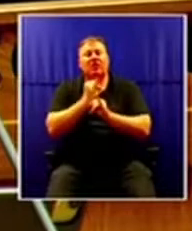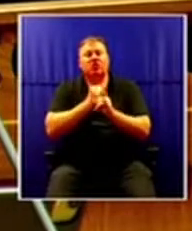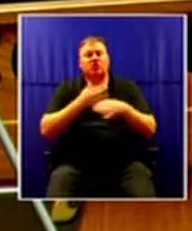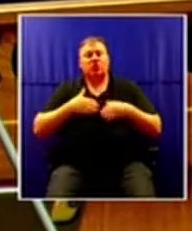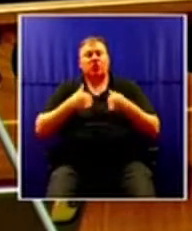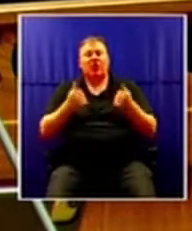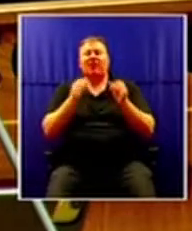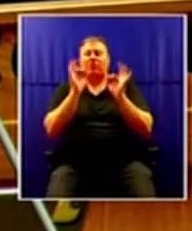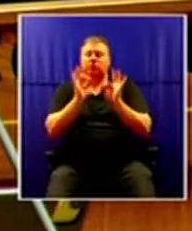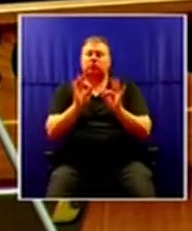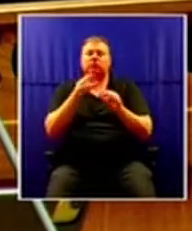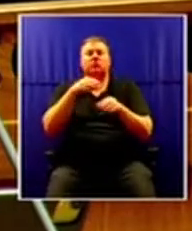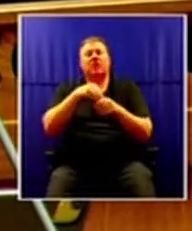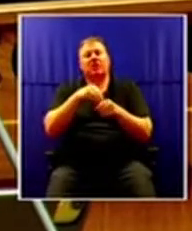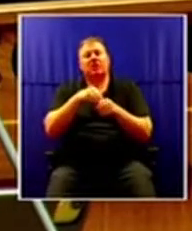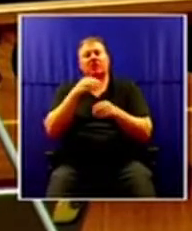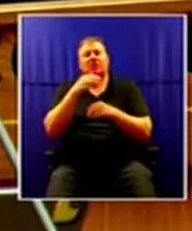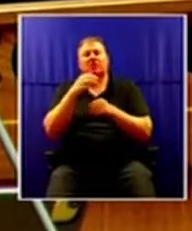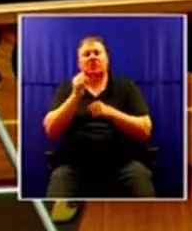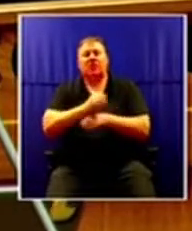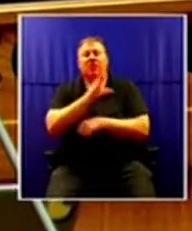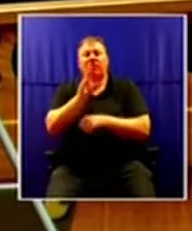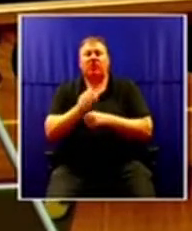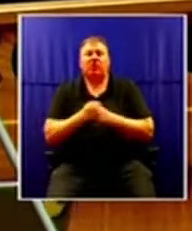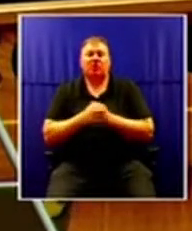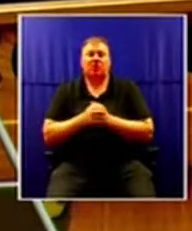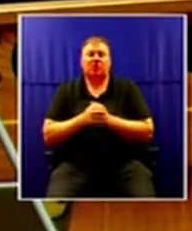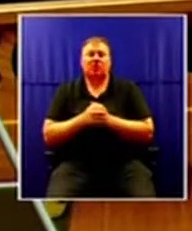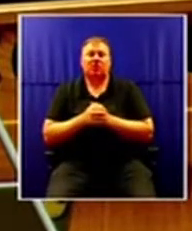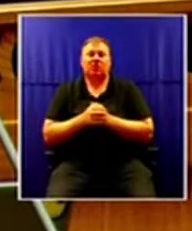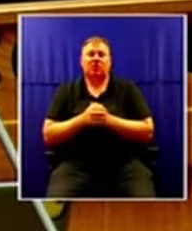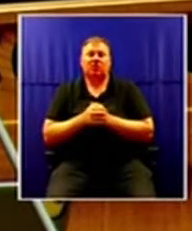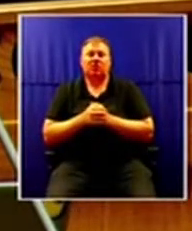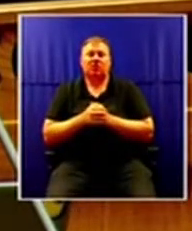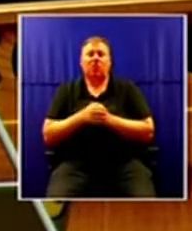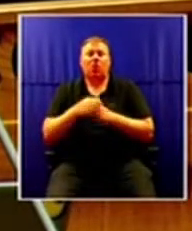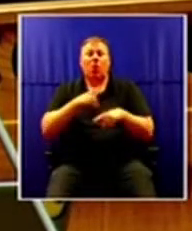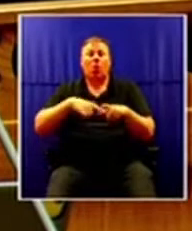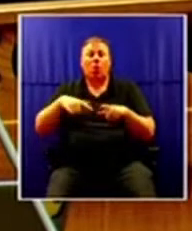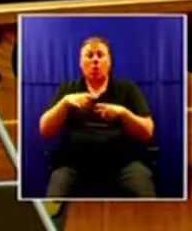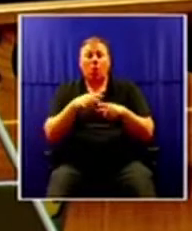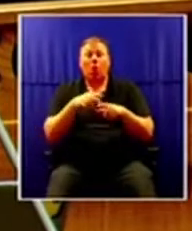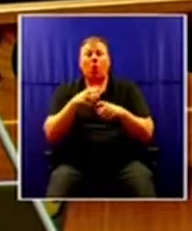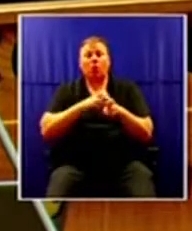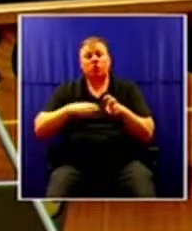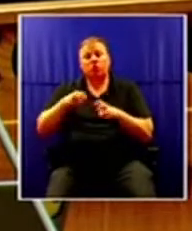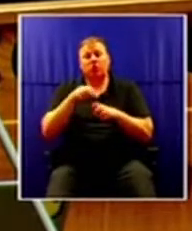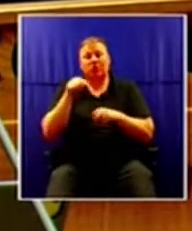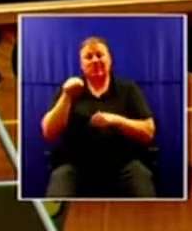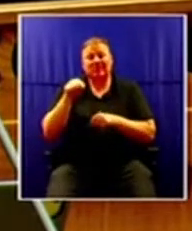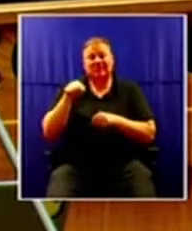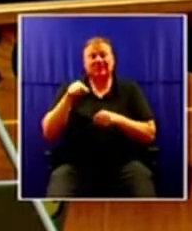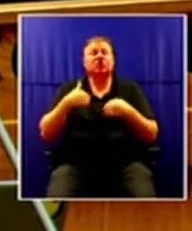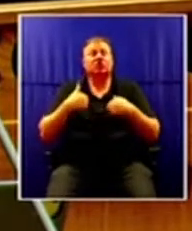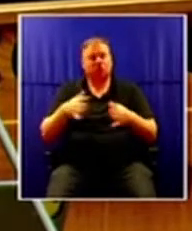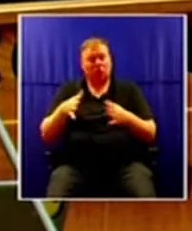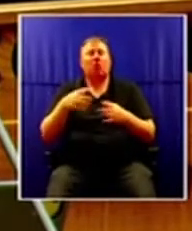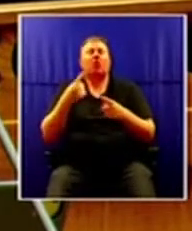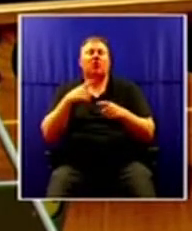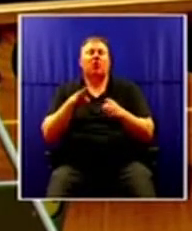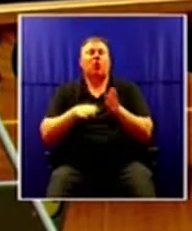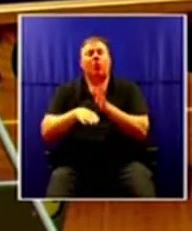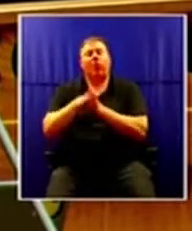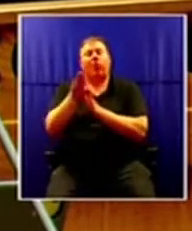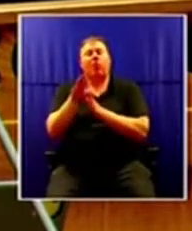tourism remains the pillar of the recovery of the sector, and we are encouraged by